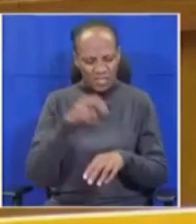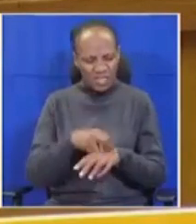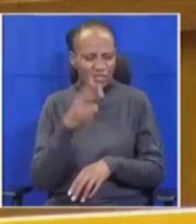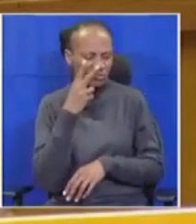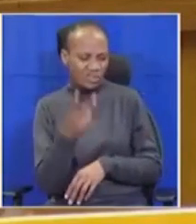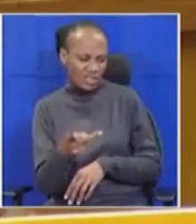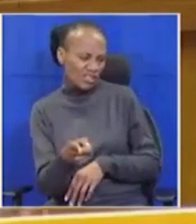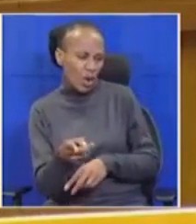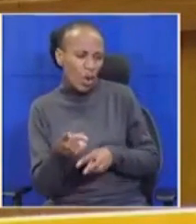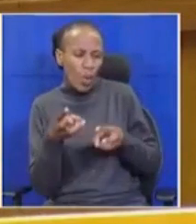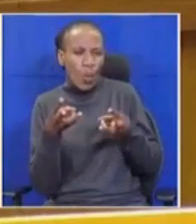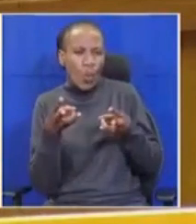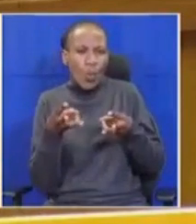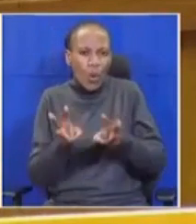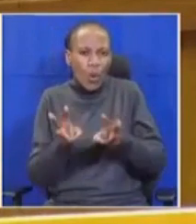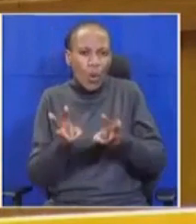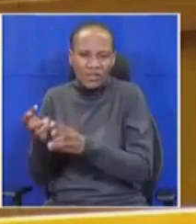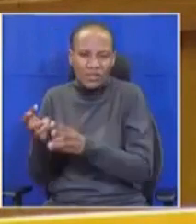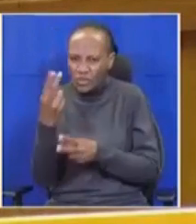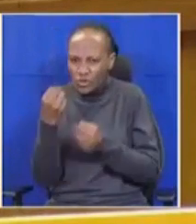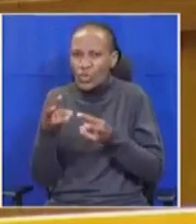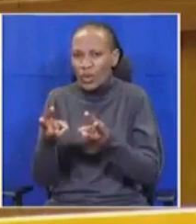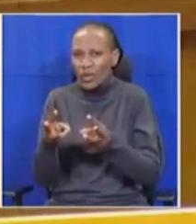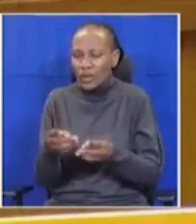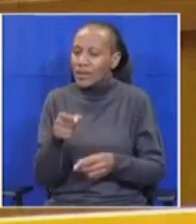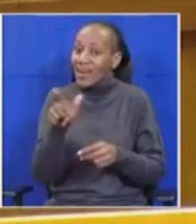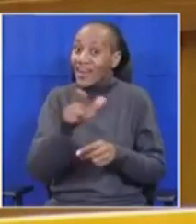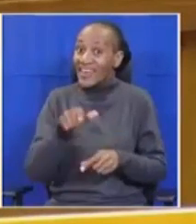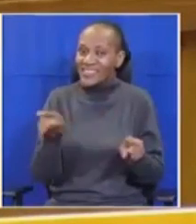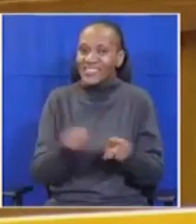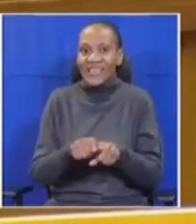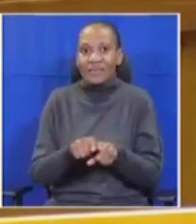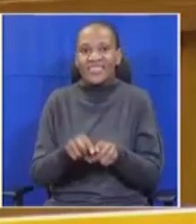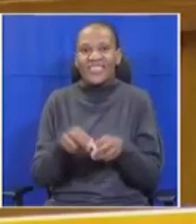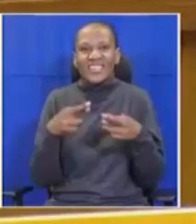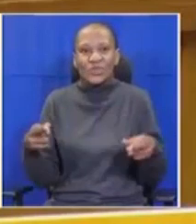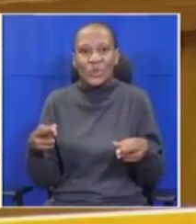were. To look at land as an economic resource